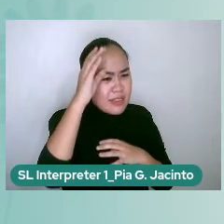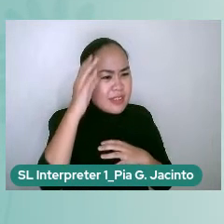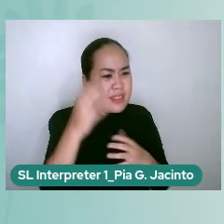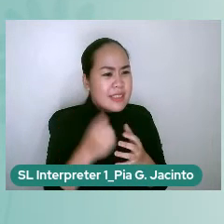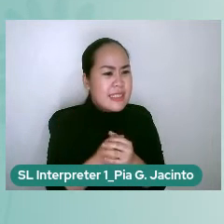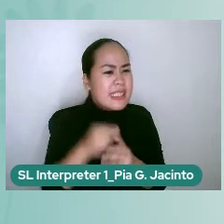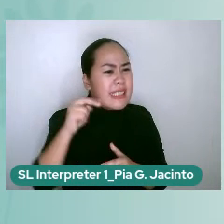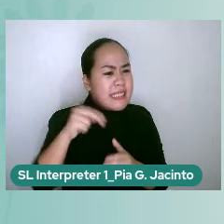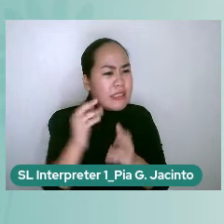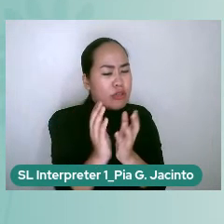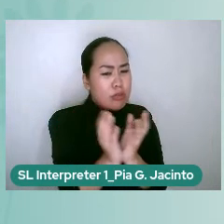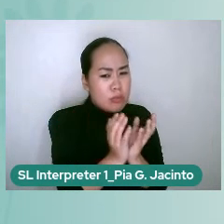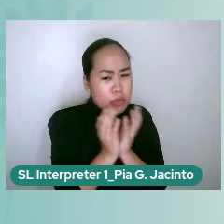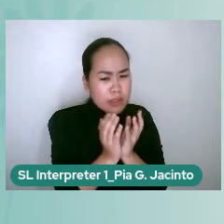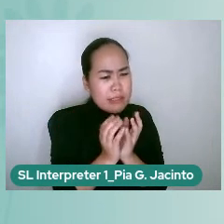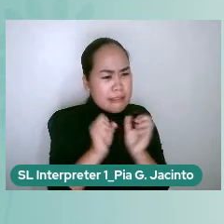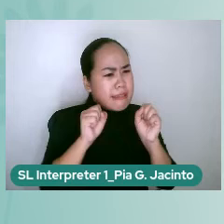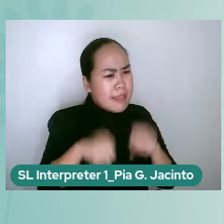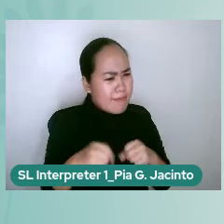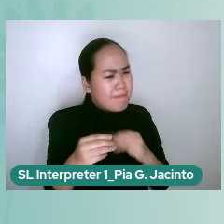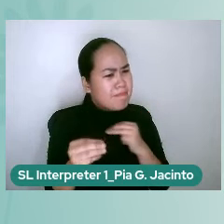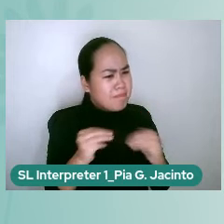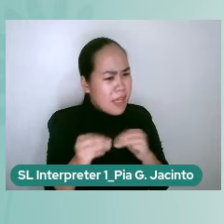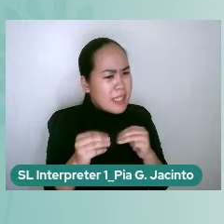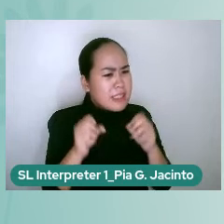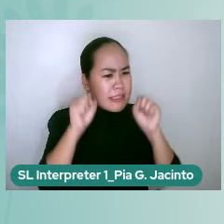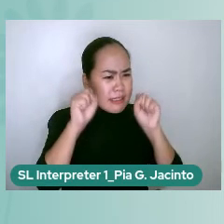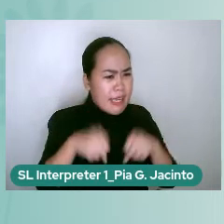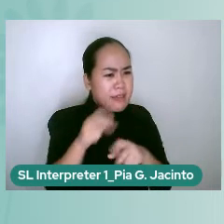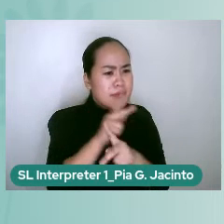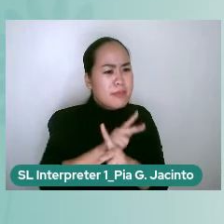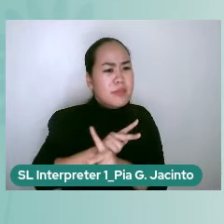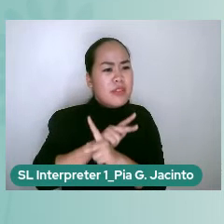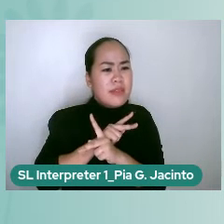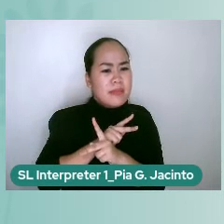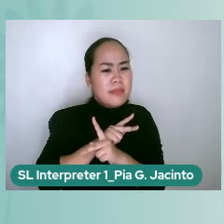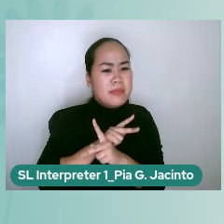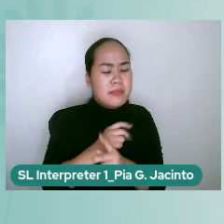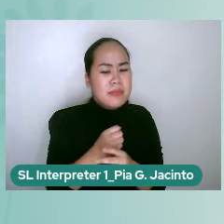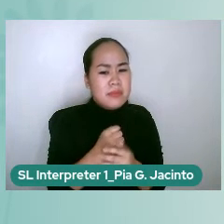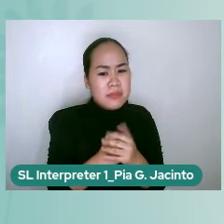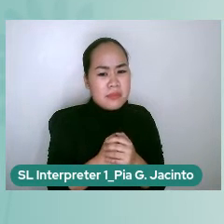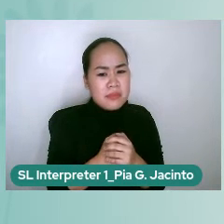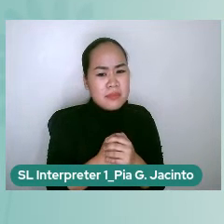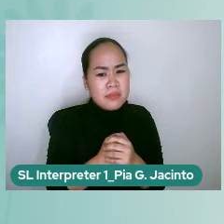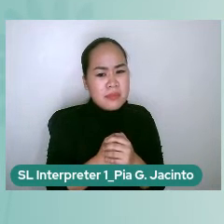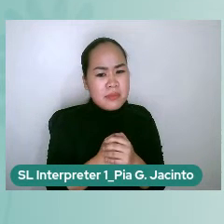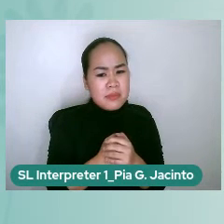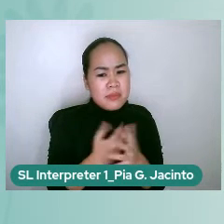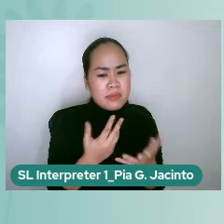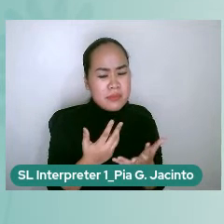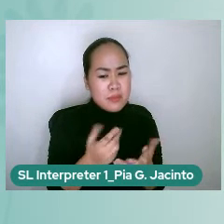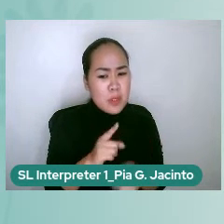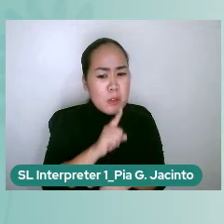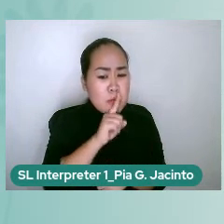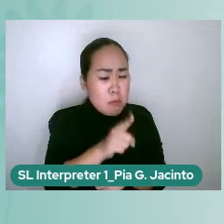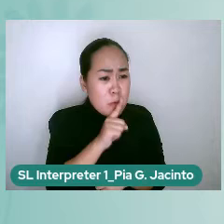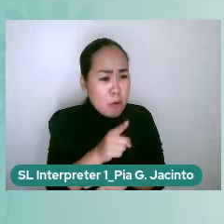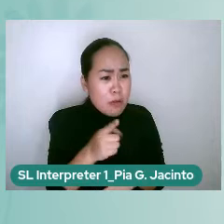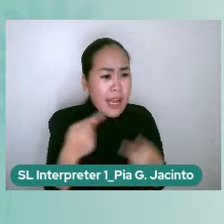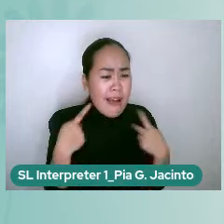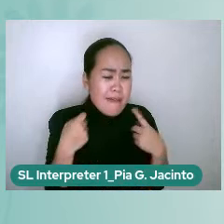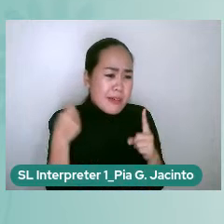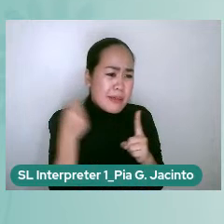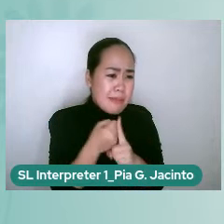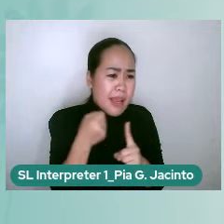is a disease we can manage and prevent if we take it on. This has broader economic impacts and, of course, on